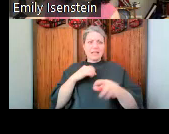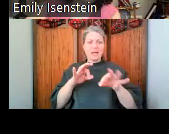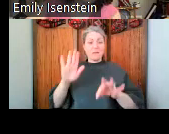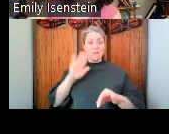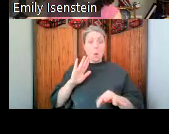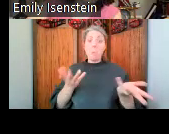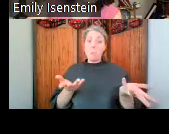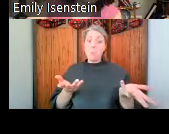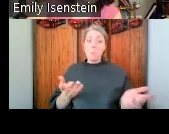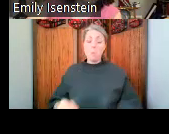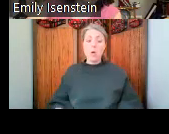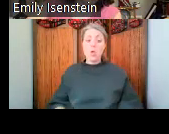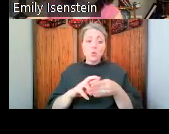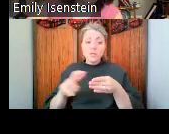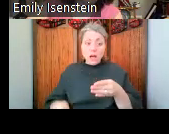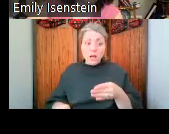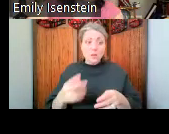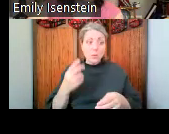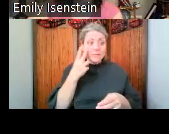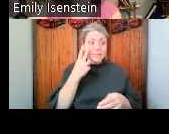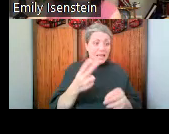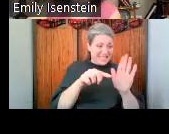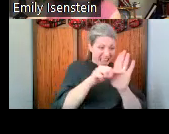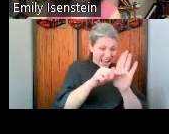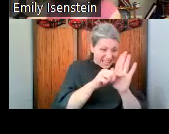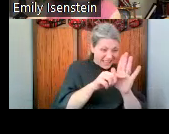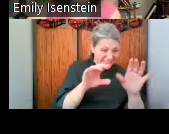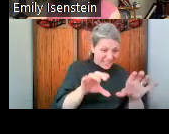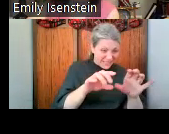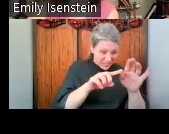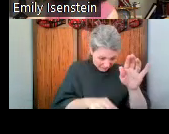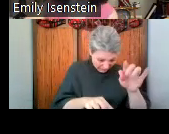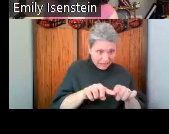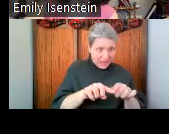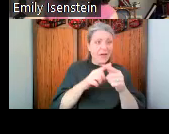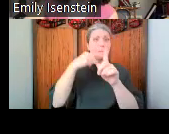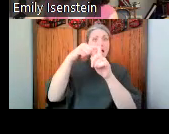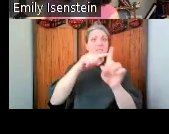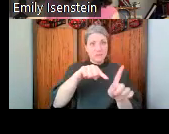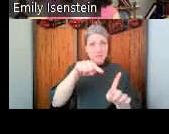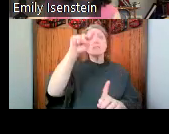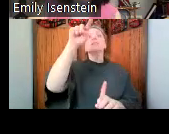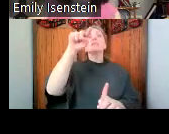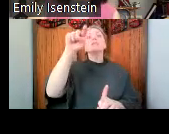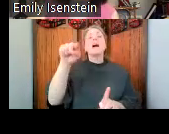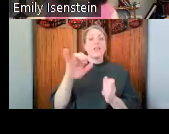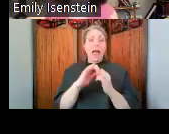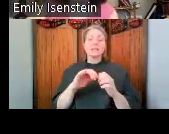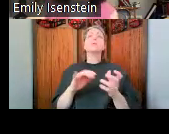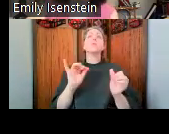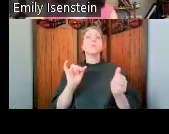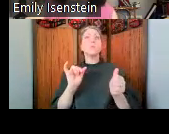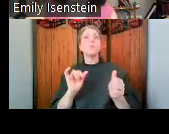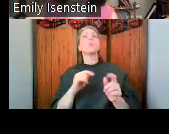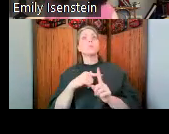results. We see, negative activity followed by positive activity. And that's really encouraging to us. And